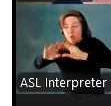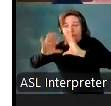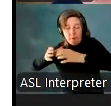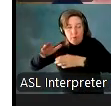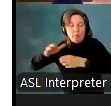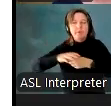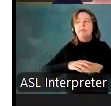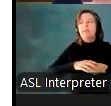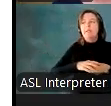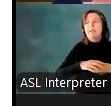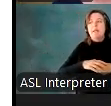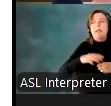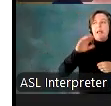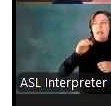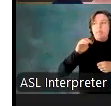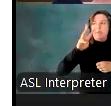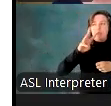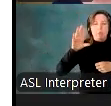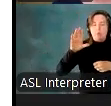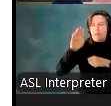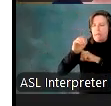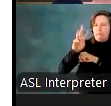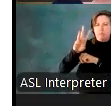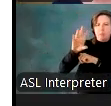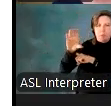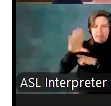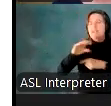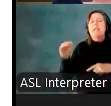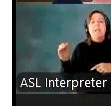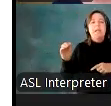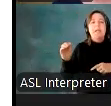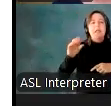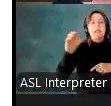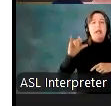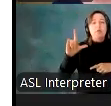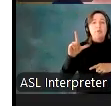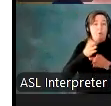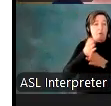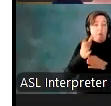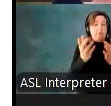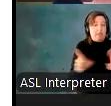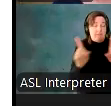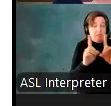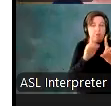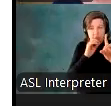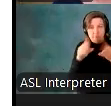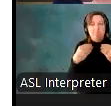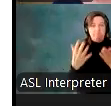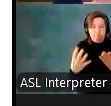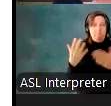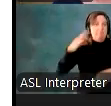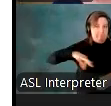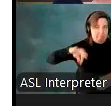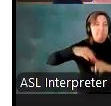the Soil Survey Division really yielded fruit initially. There were lots of cases, one